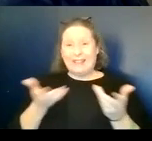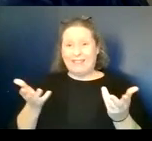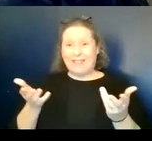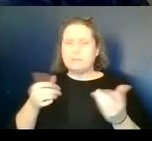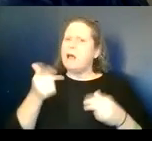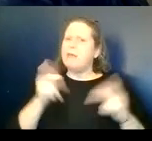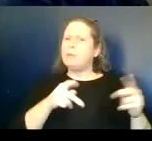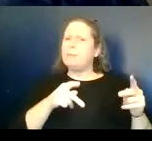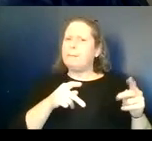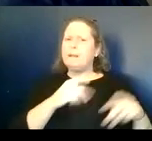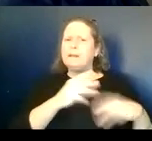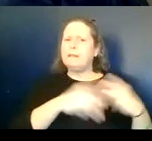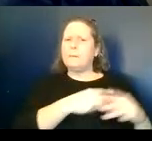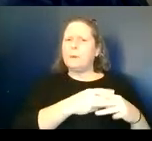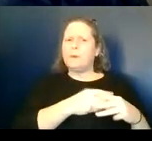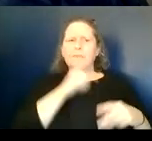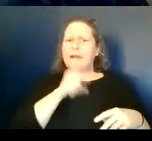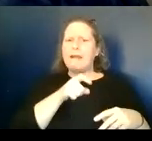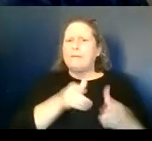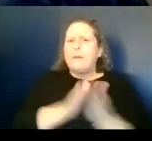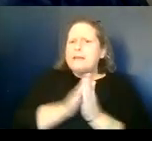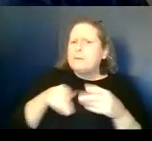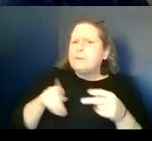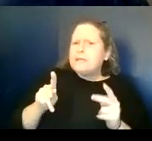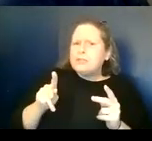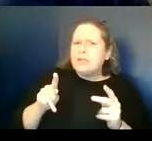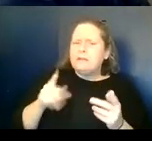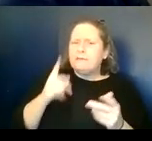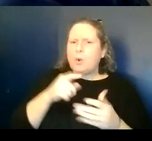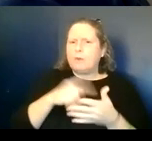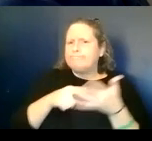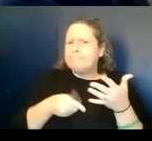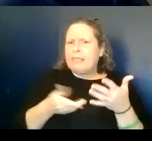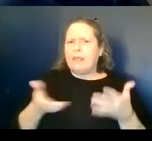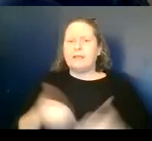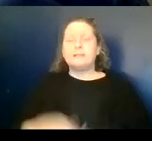folks don't have to do. And I think, again,